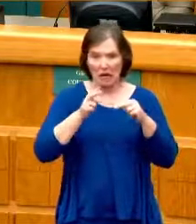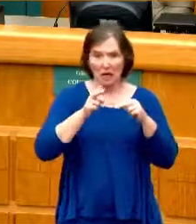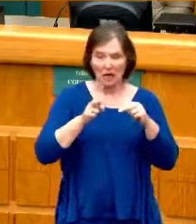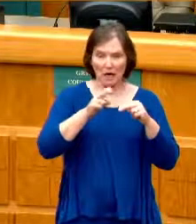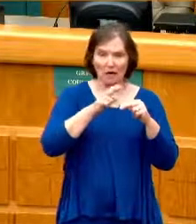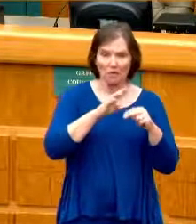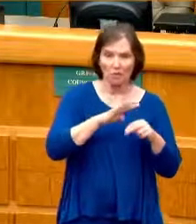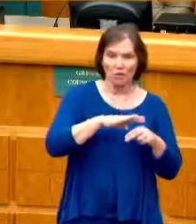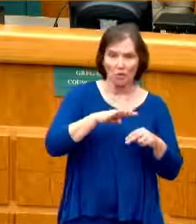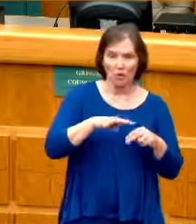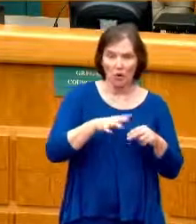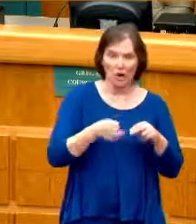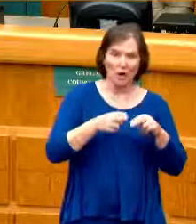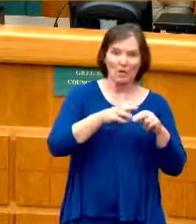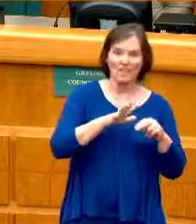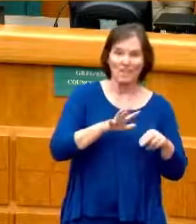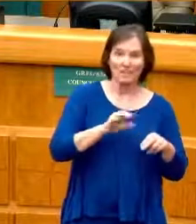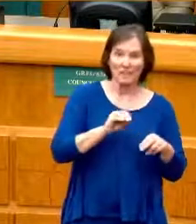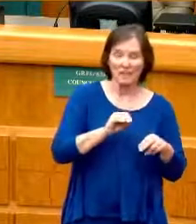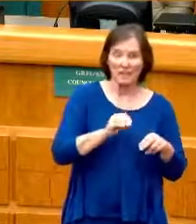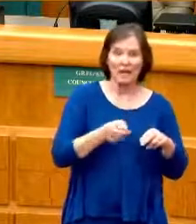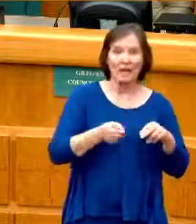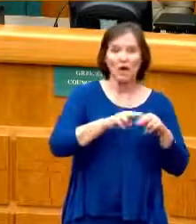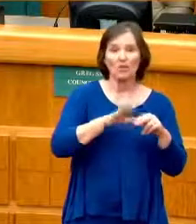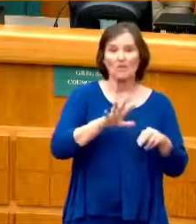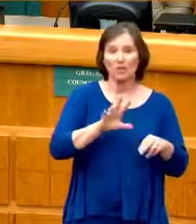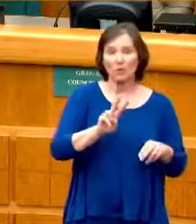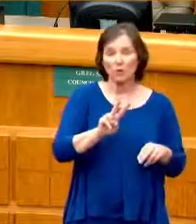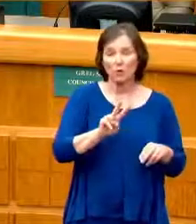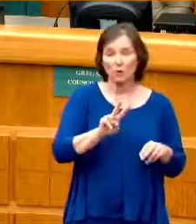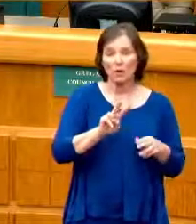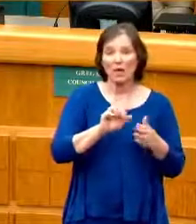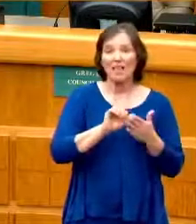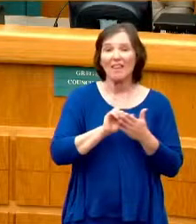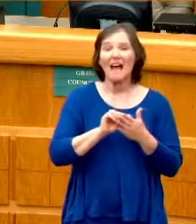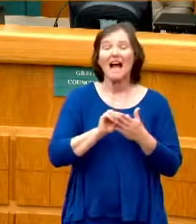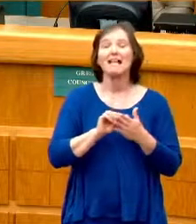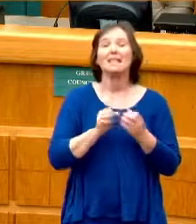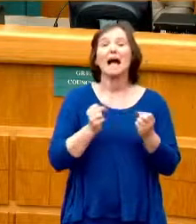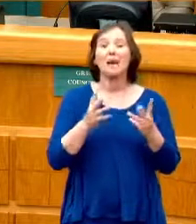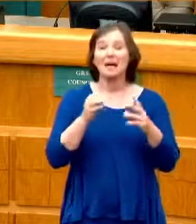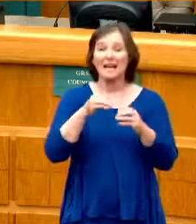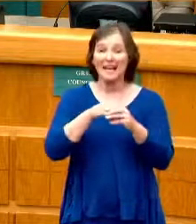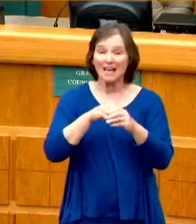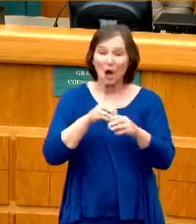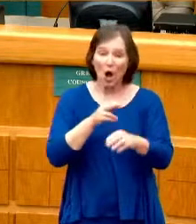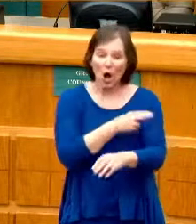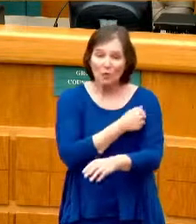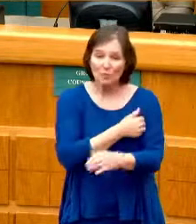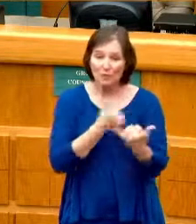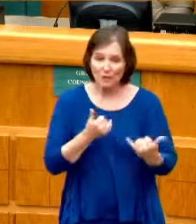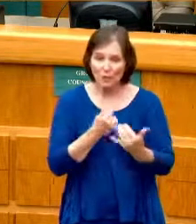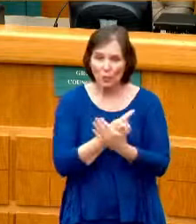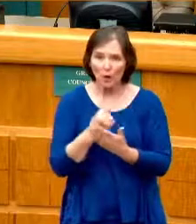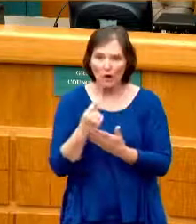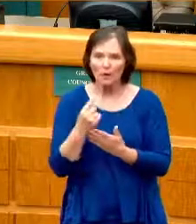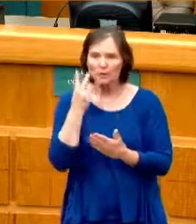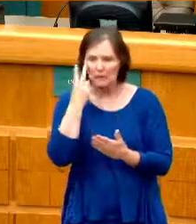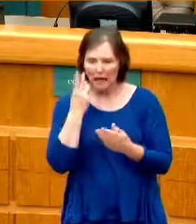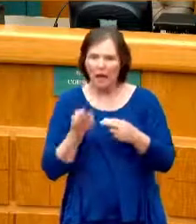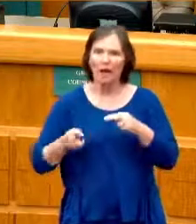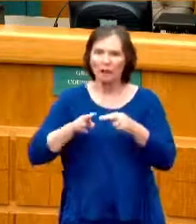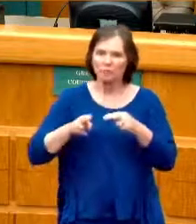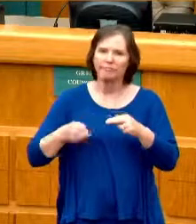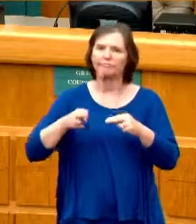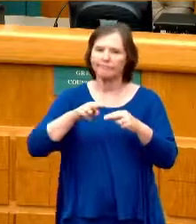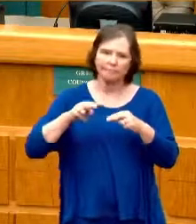to 50 to 52, those are hospitalizations this week, and they're going up. And so they're going the wrong direction. That's something that you have to